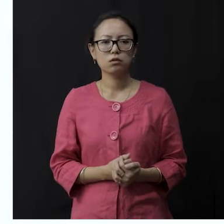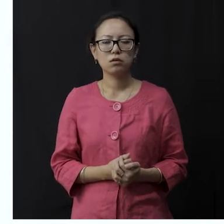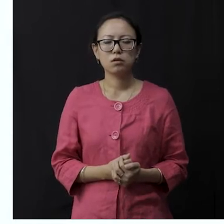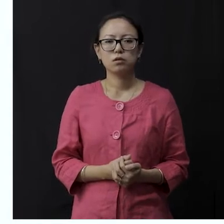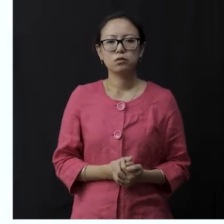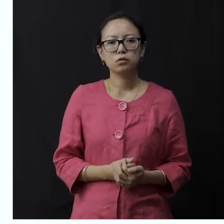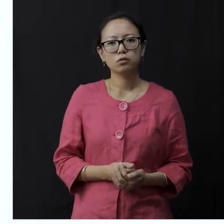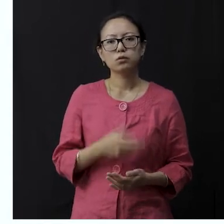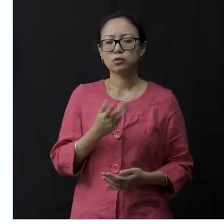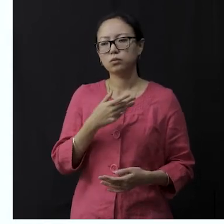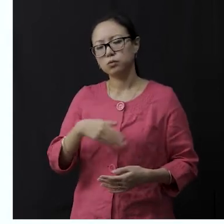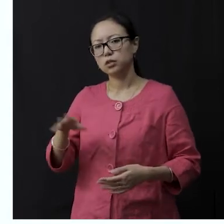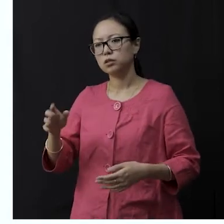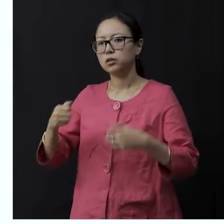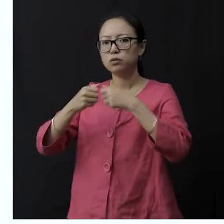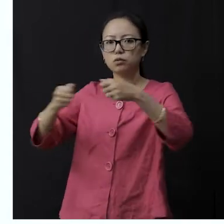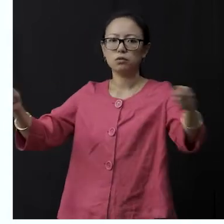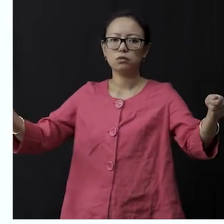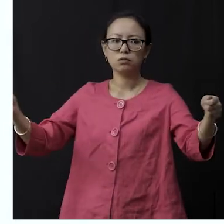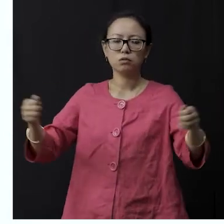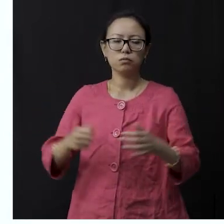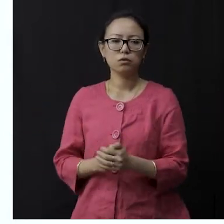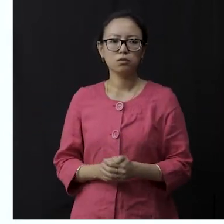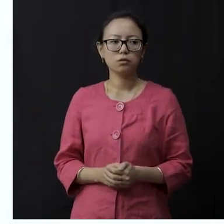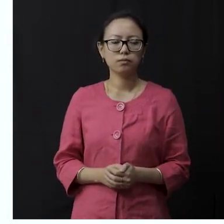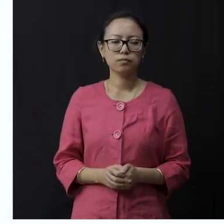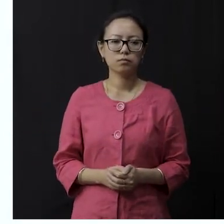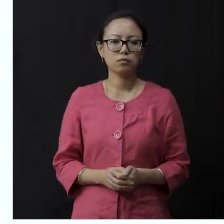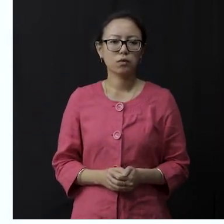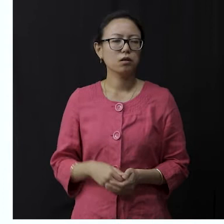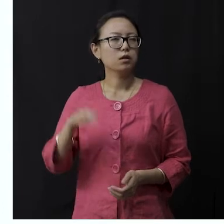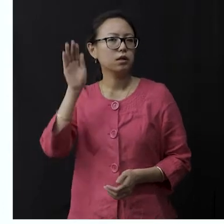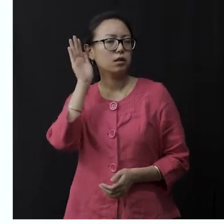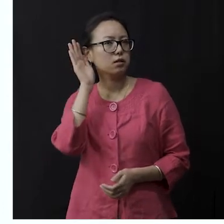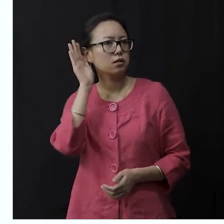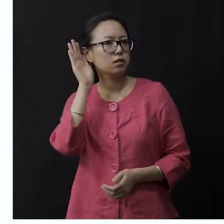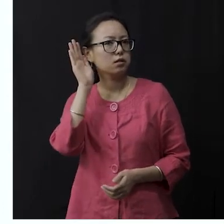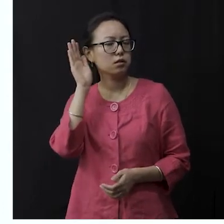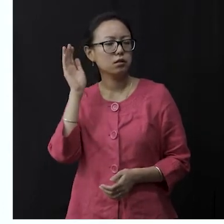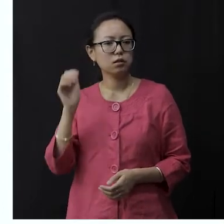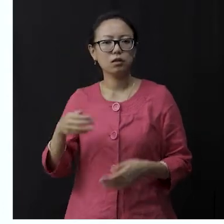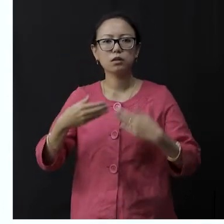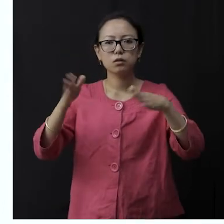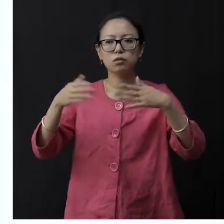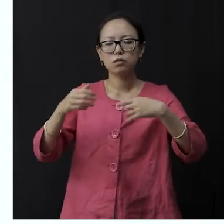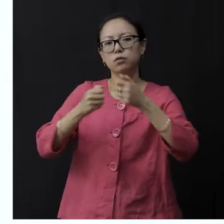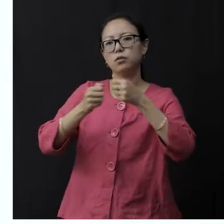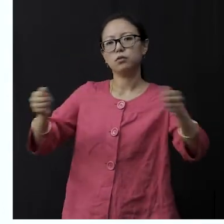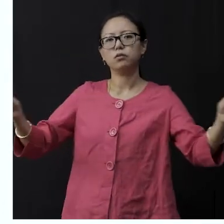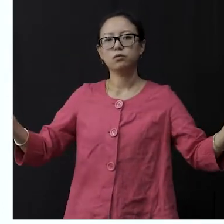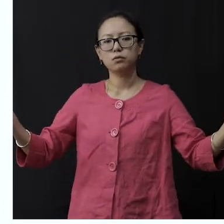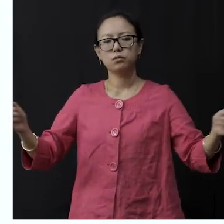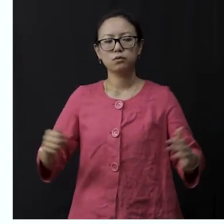and opened the door. I listened, I opened. That means he listened to the sound and